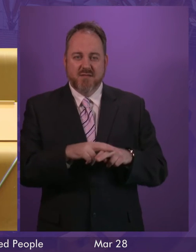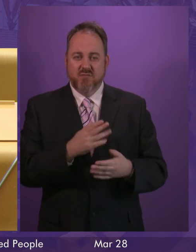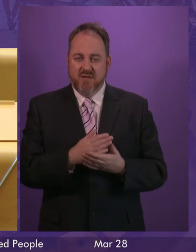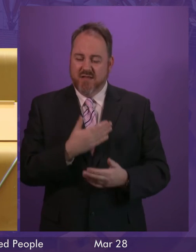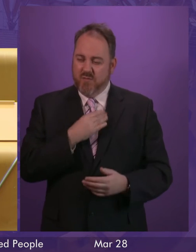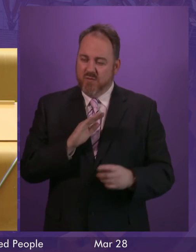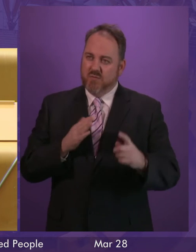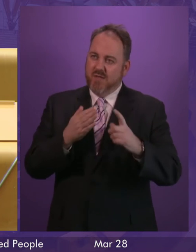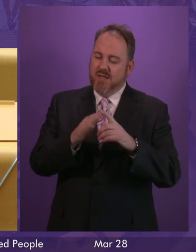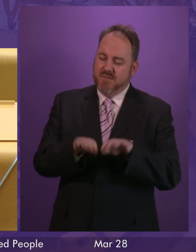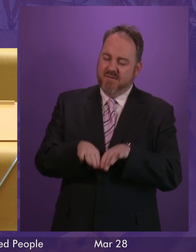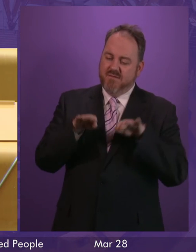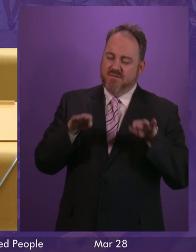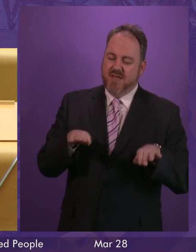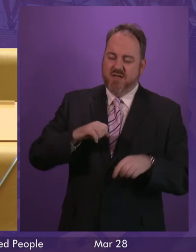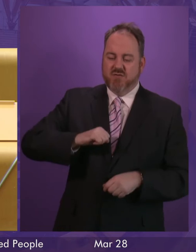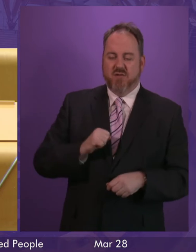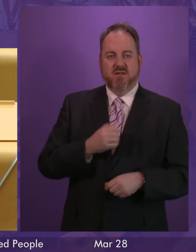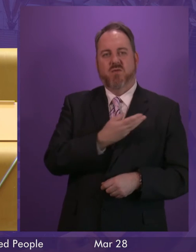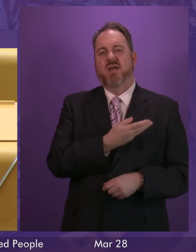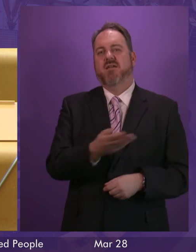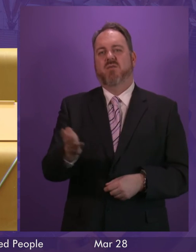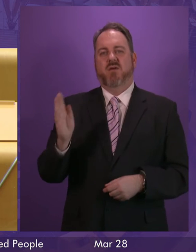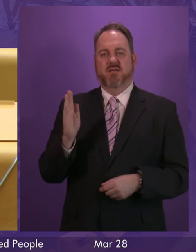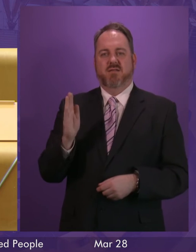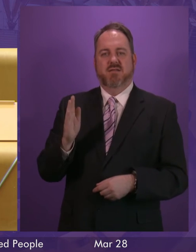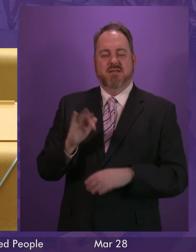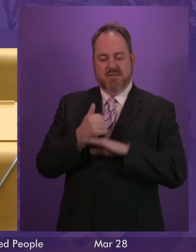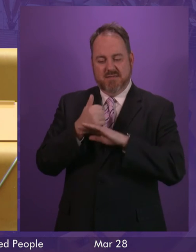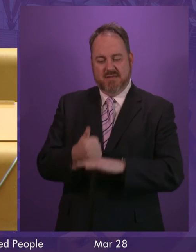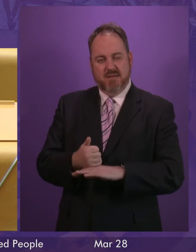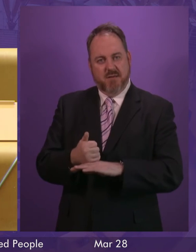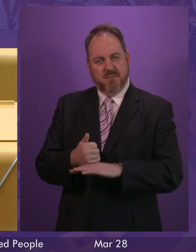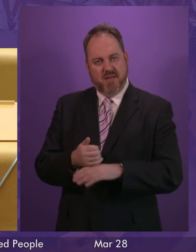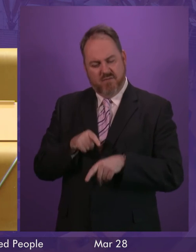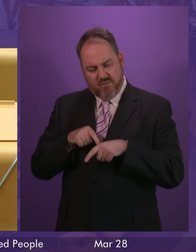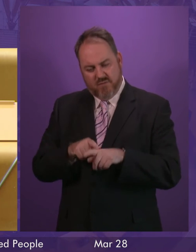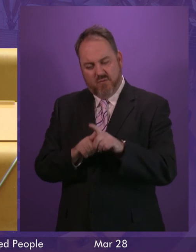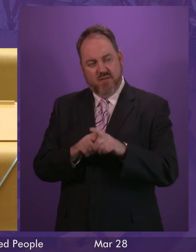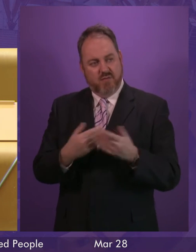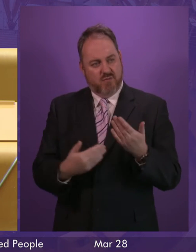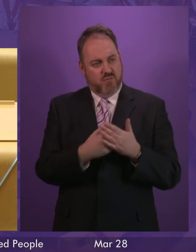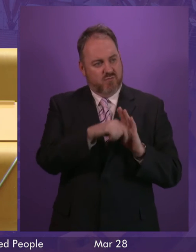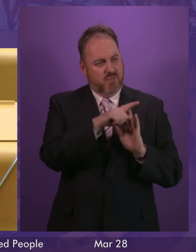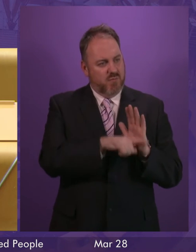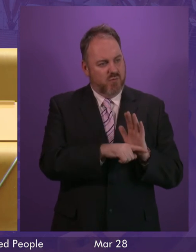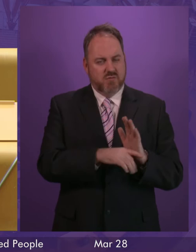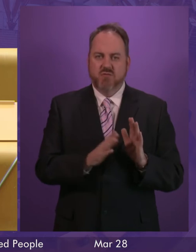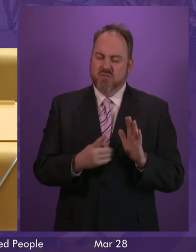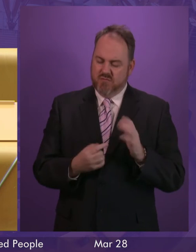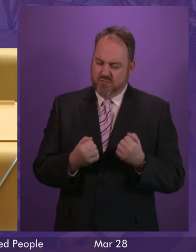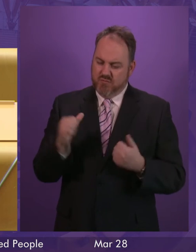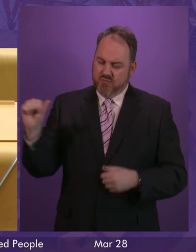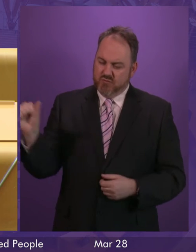disabled people, implementing the Coming Home report must be a priority. But of course, we shouldn't just think about